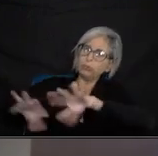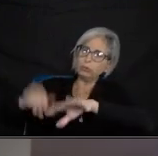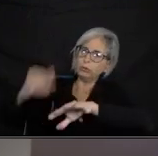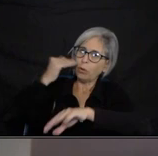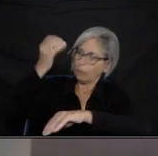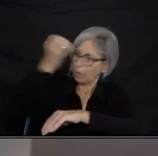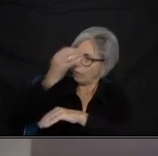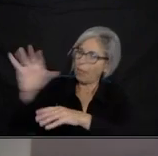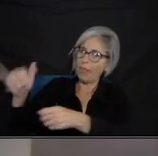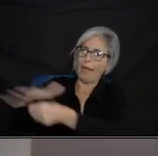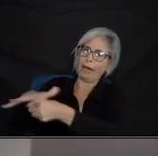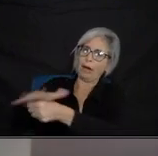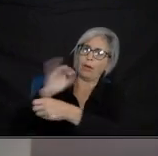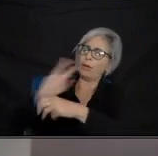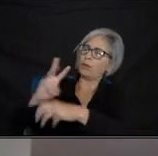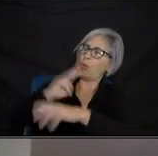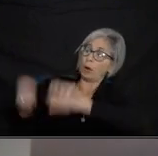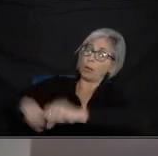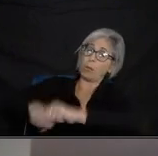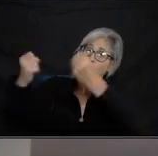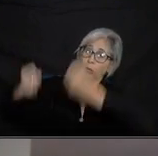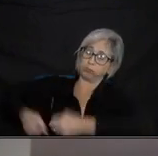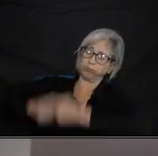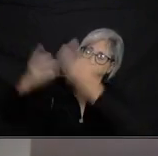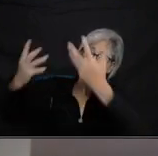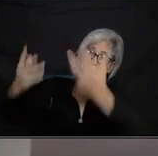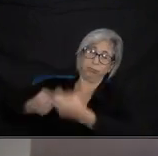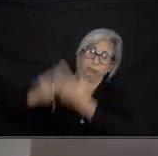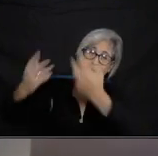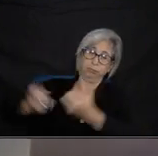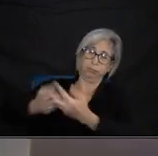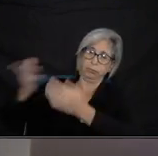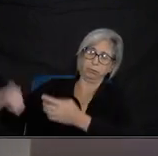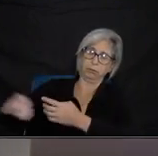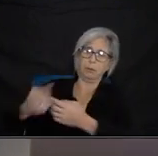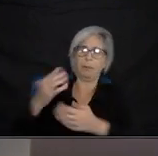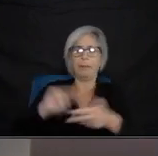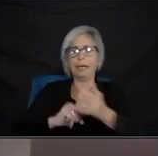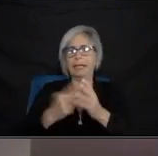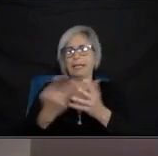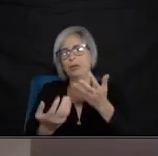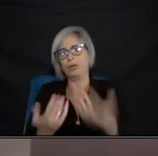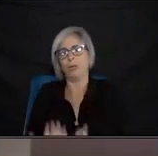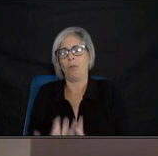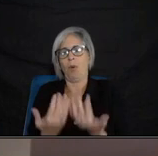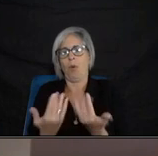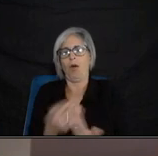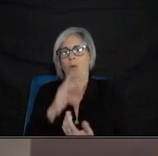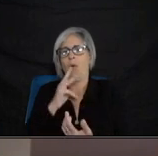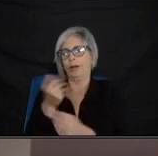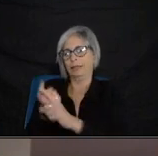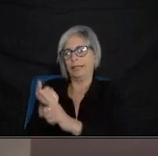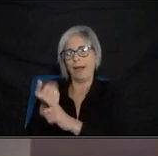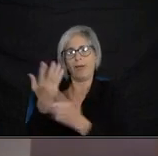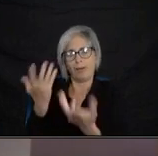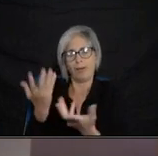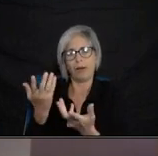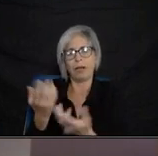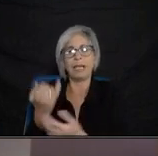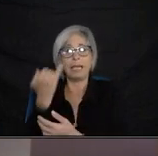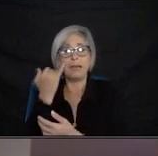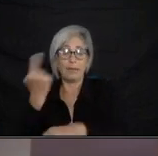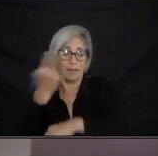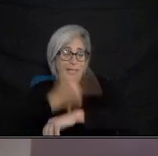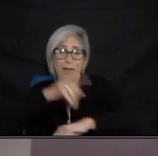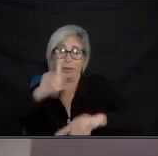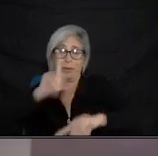that geographical area, letting them know that they need to boil their water. And the same thing with like garbage route updates. So if we had a day where we couldn't finish